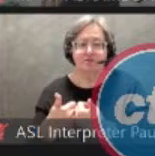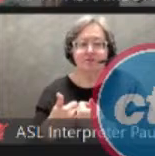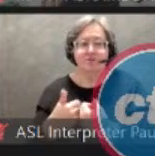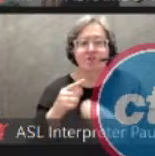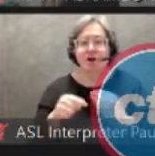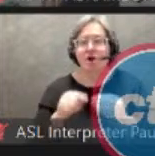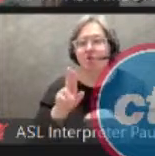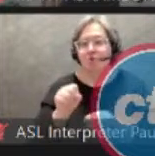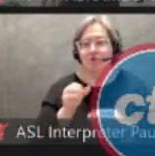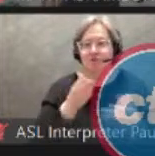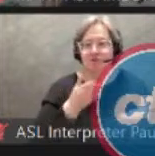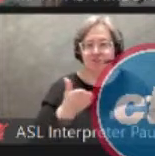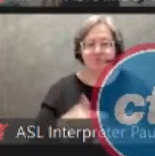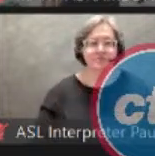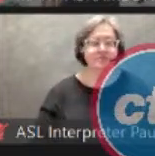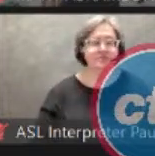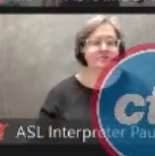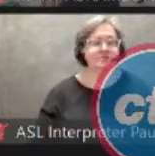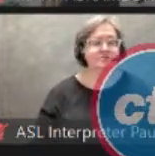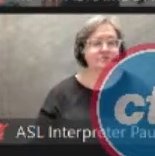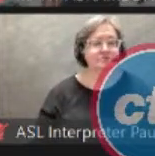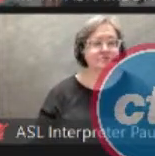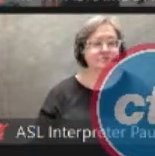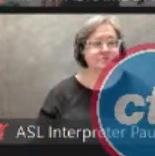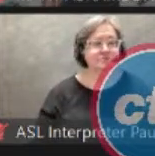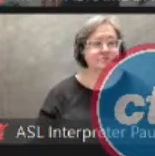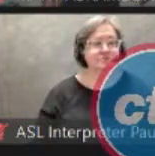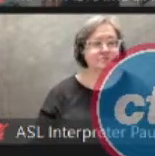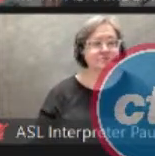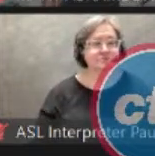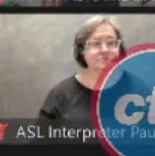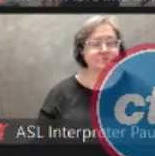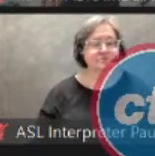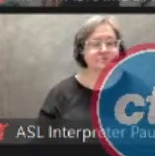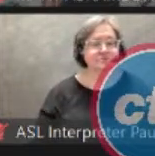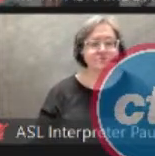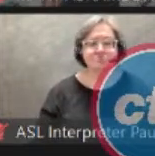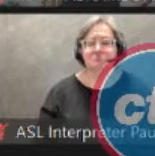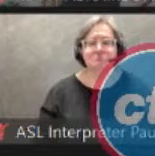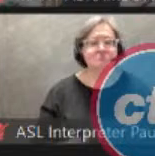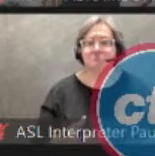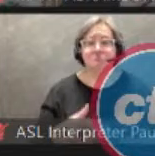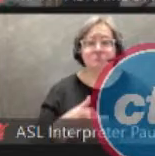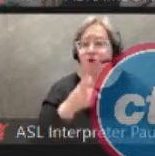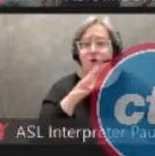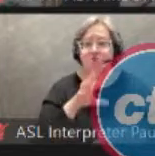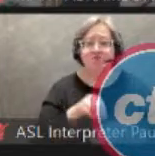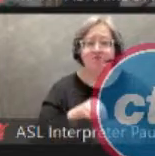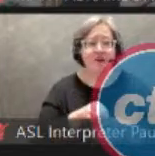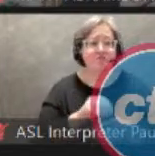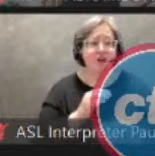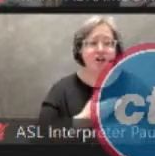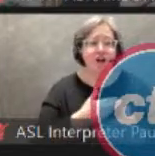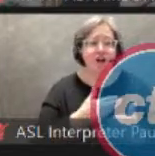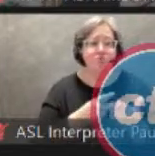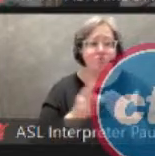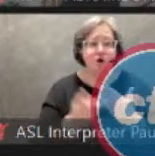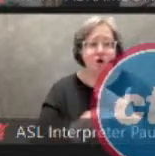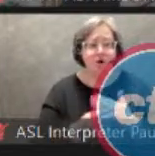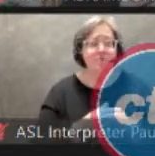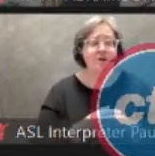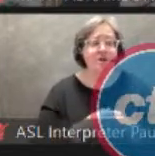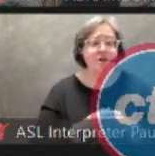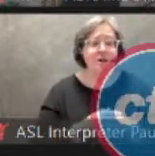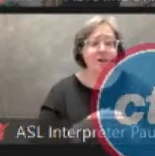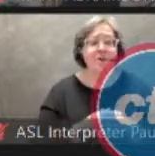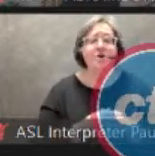bus service. So just really quickly about who's involved in Better Streets for Bus. This framework was developed